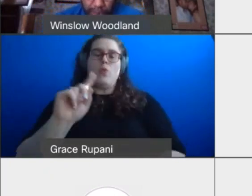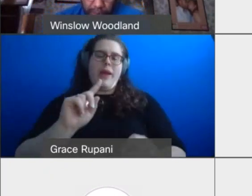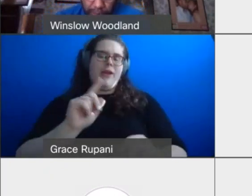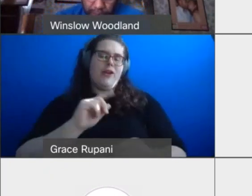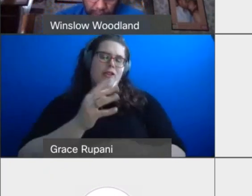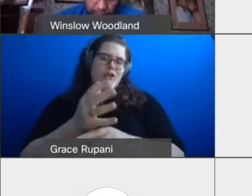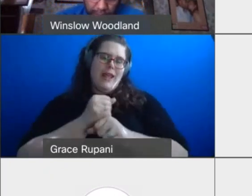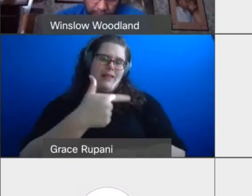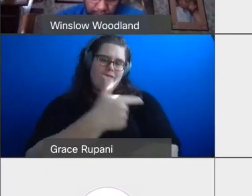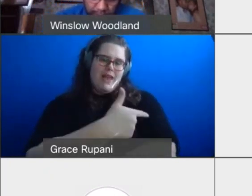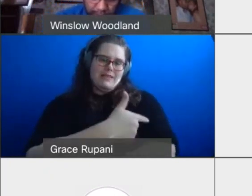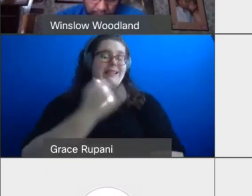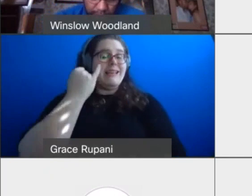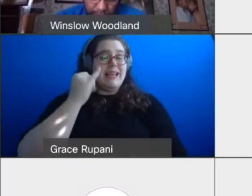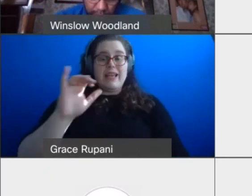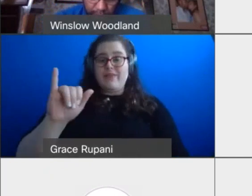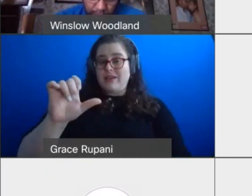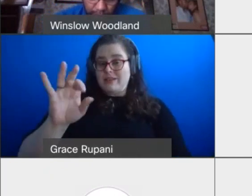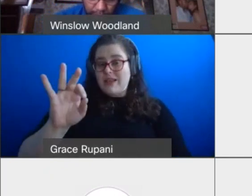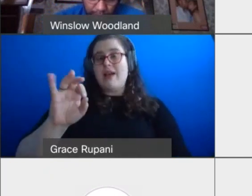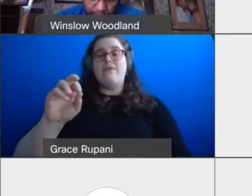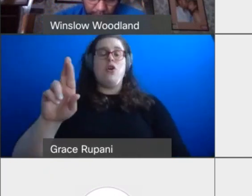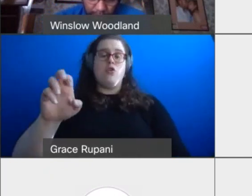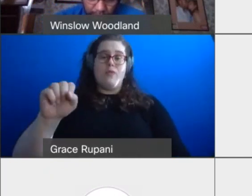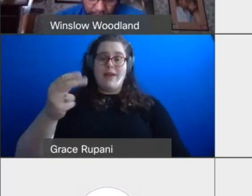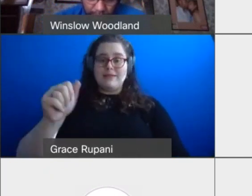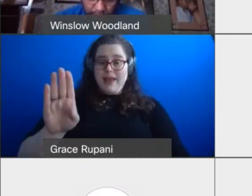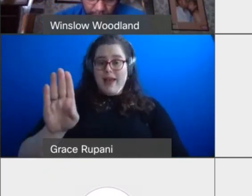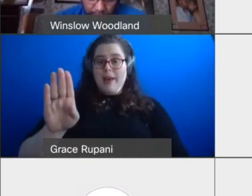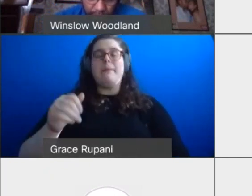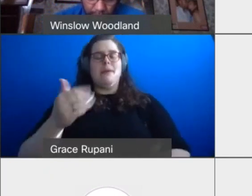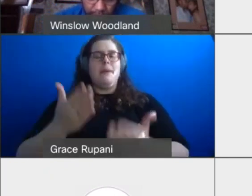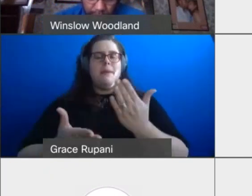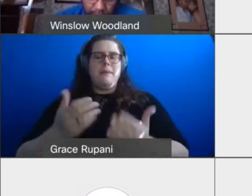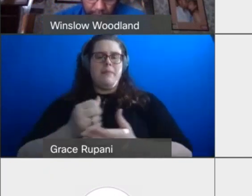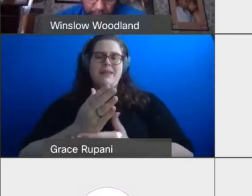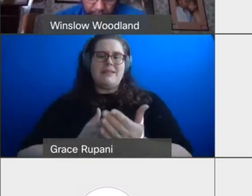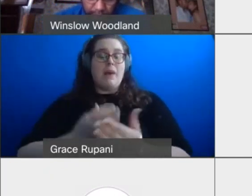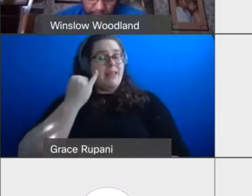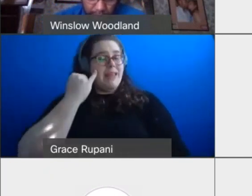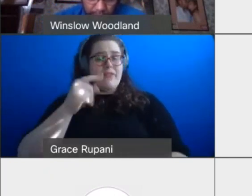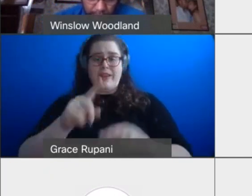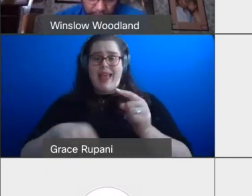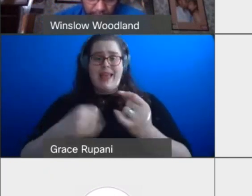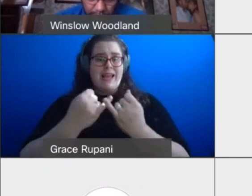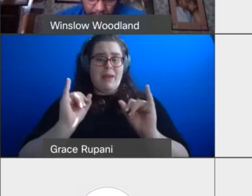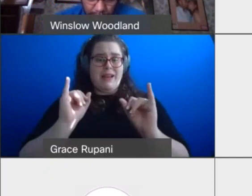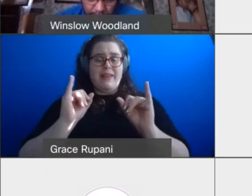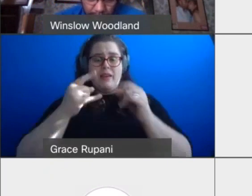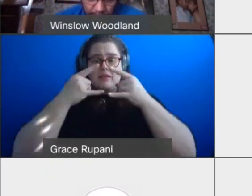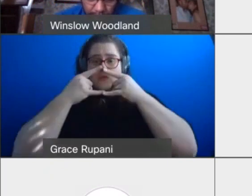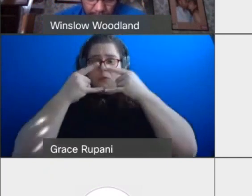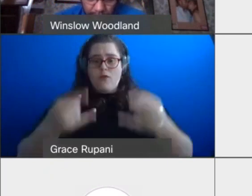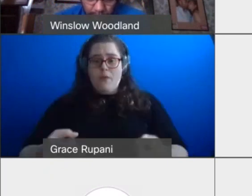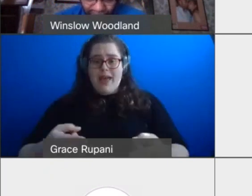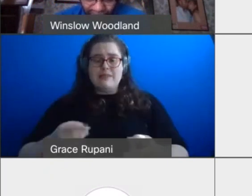care facilities and residential habilitation, there may be folks who are not, if you're not able to independently remove a mask, you should not